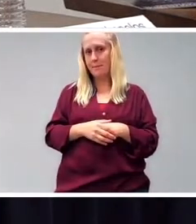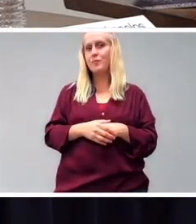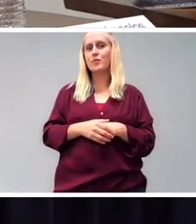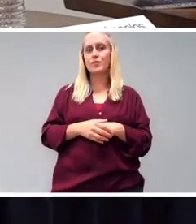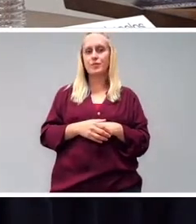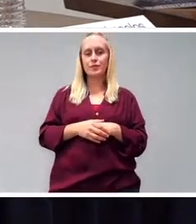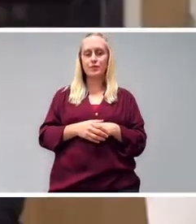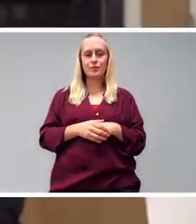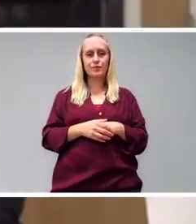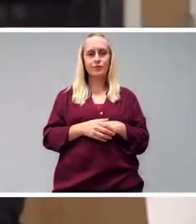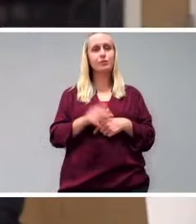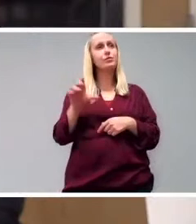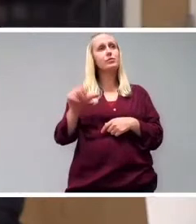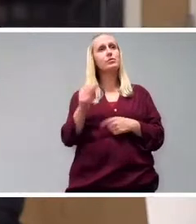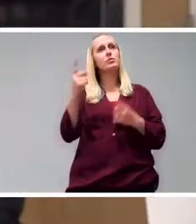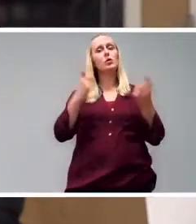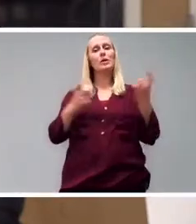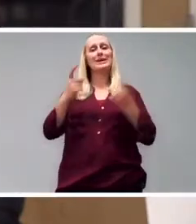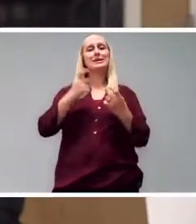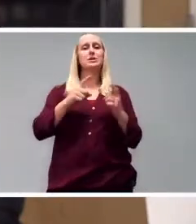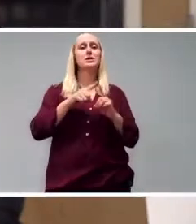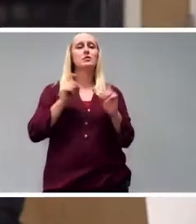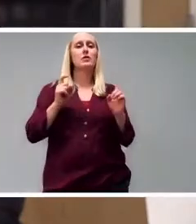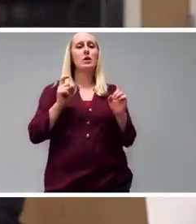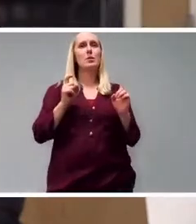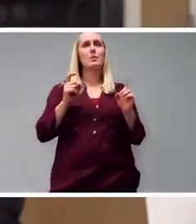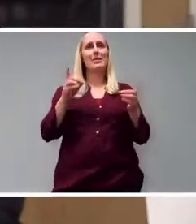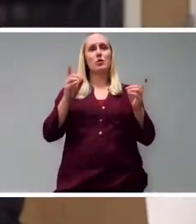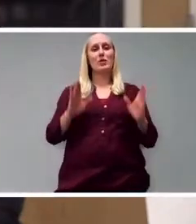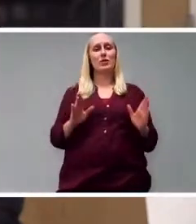Is there any questions from any director?